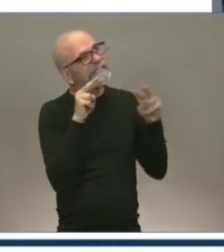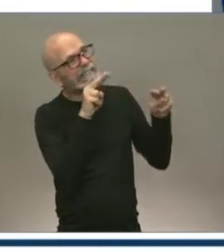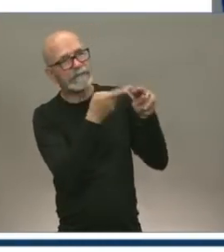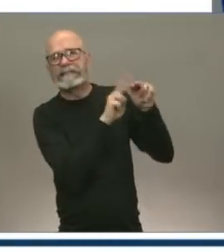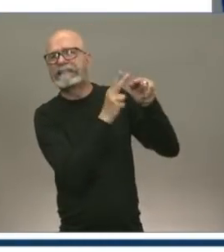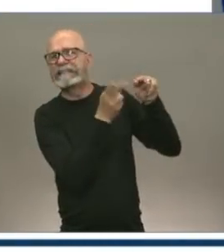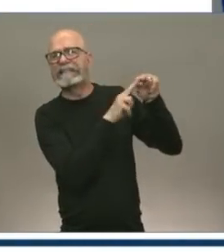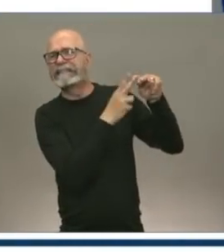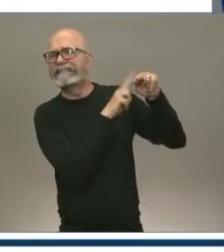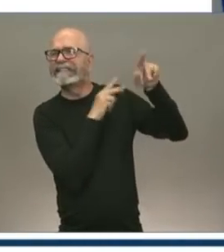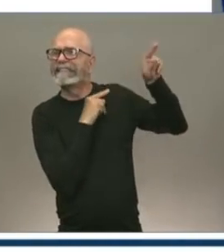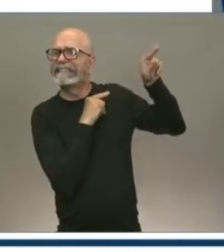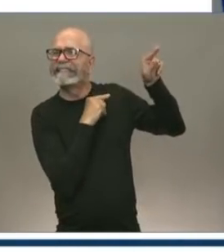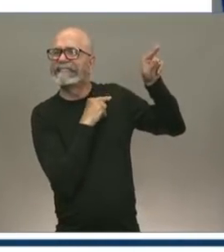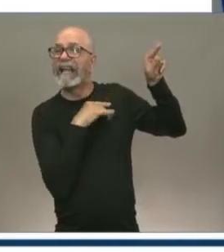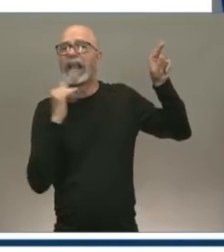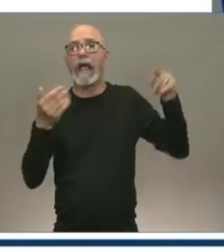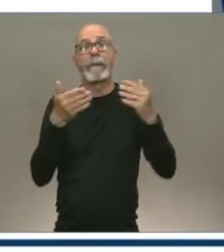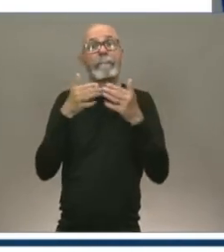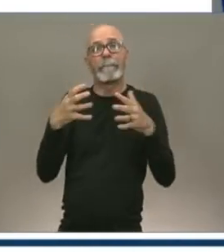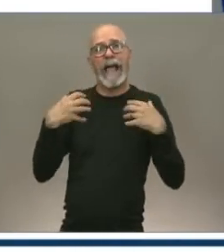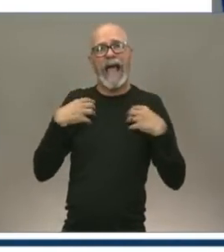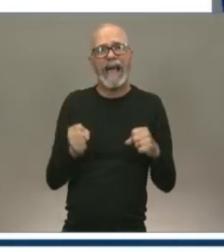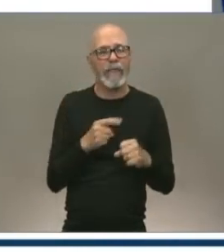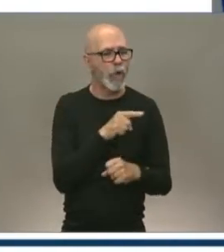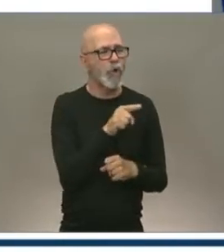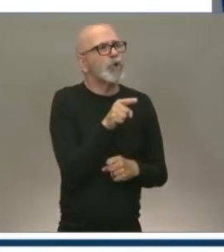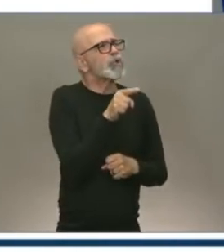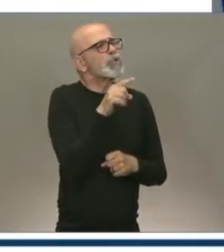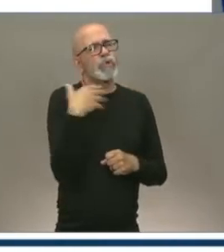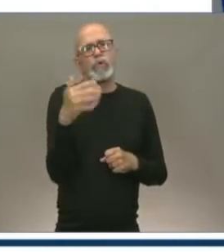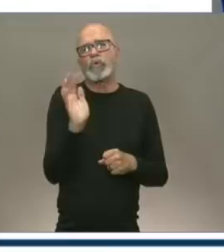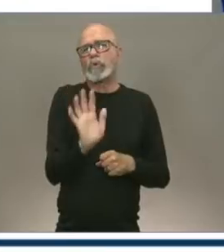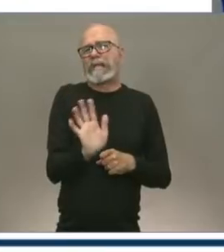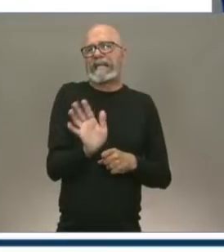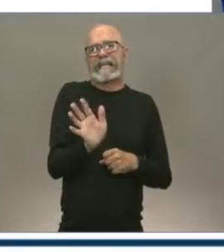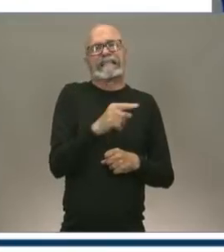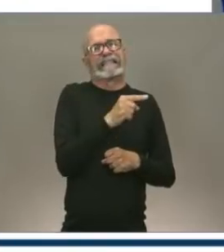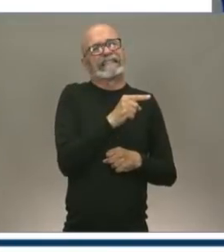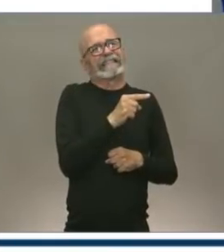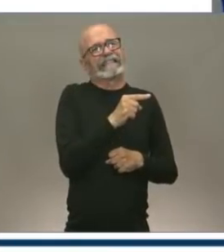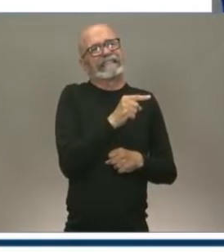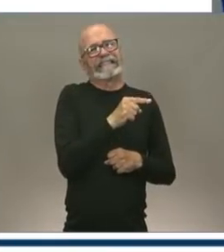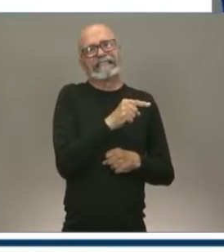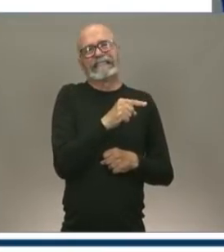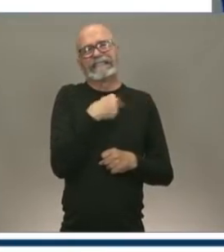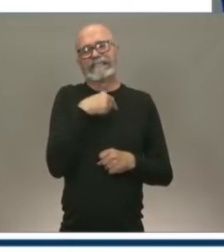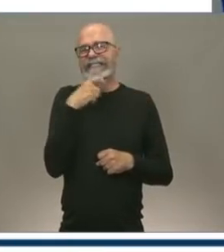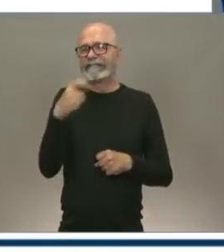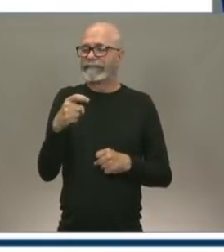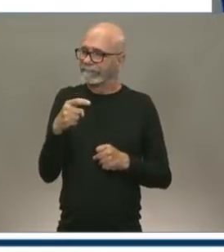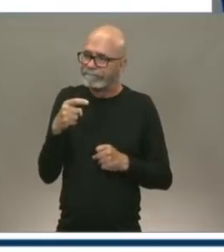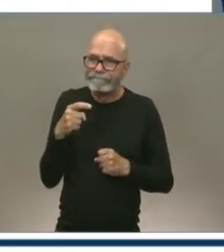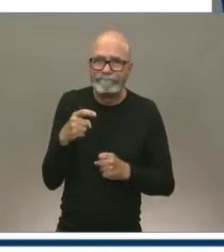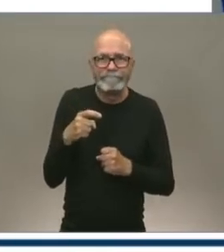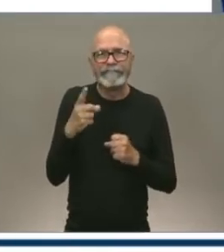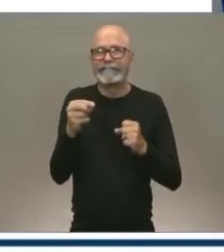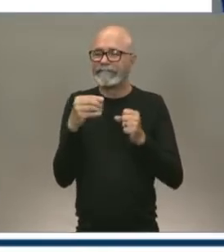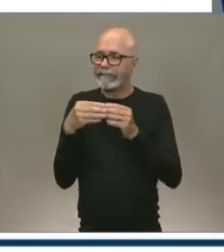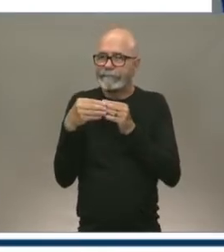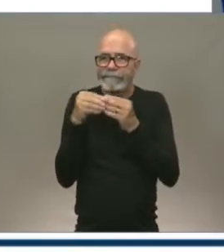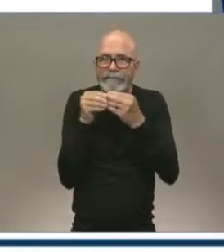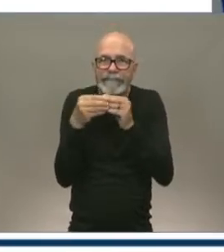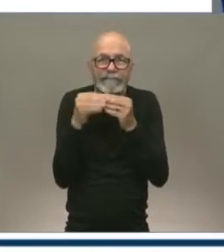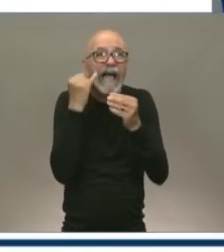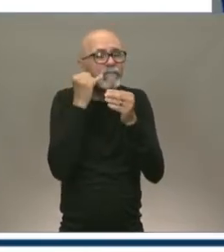health experts and following the science. We've always said that our approach is flexible and nimble, and when we see science changing, we must